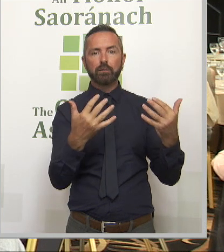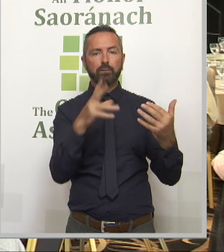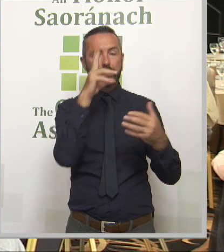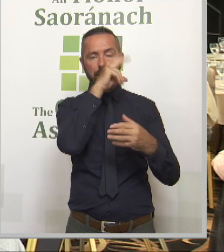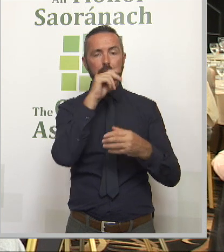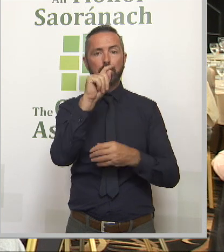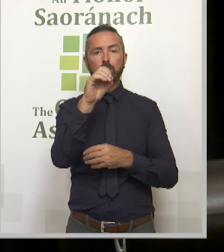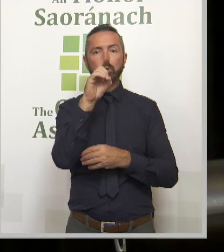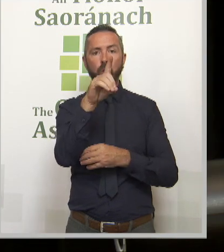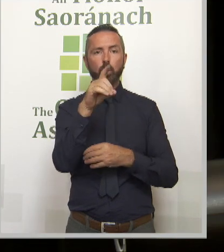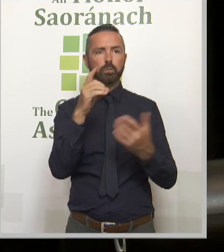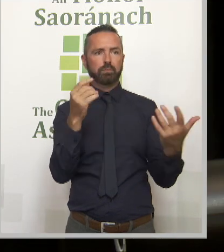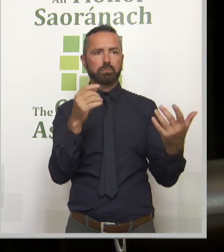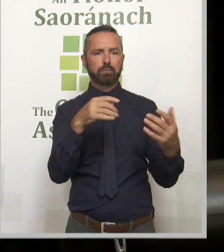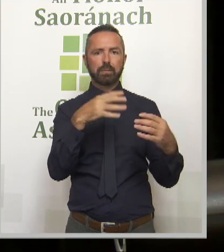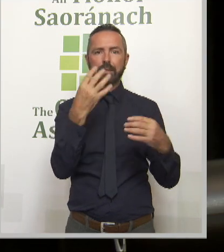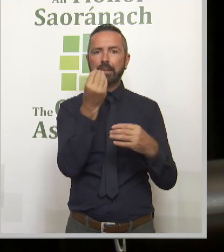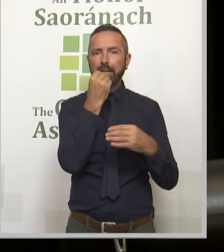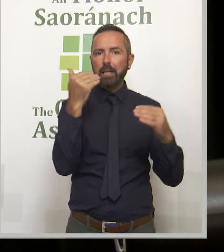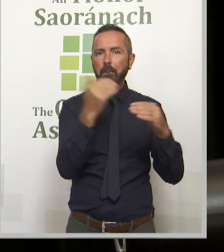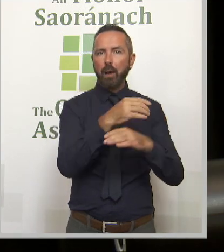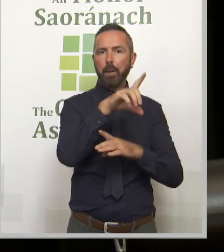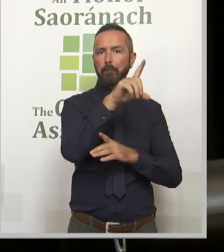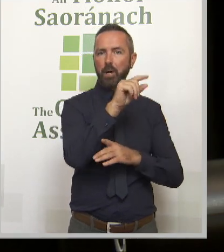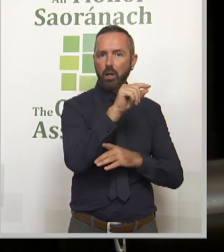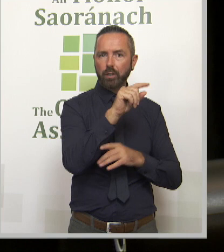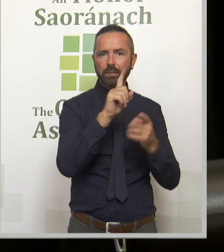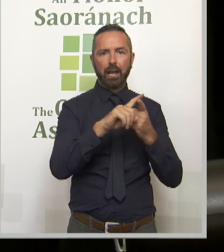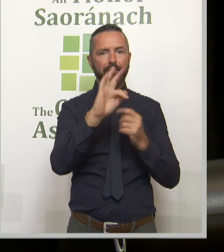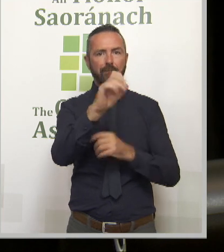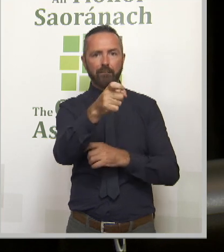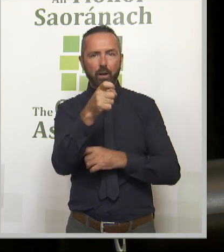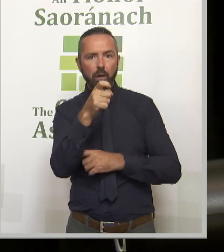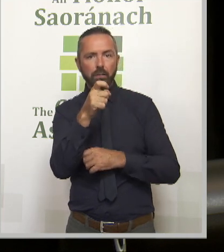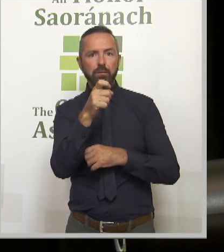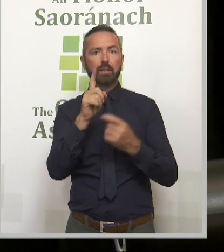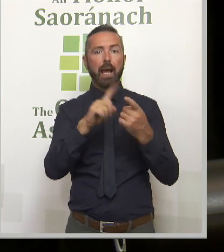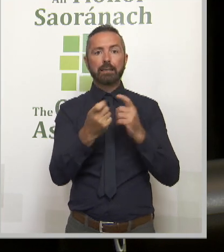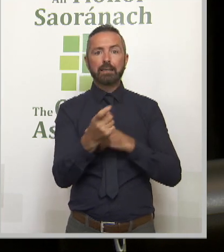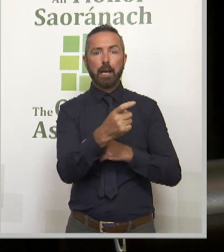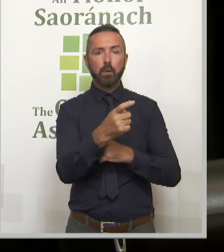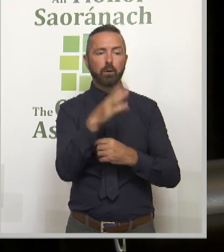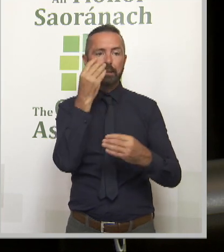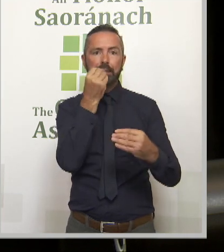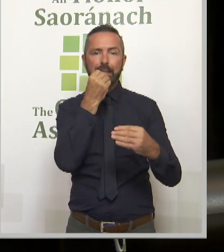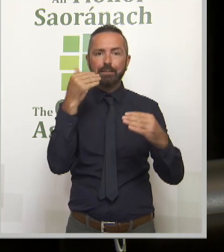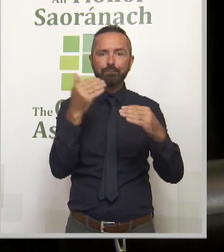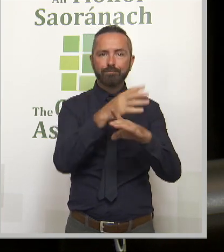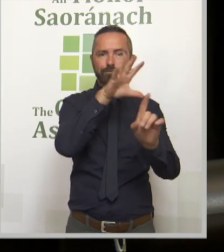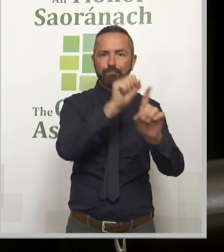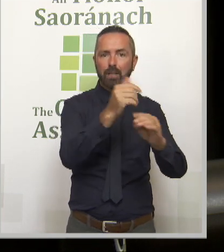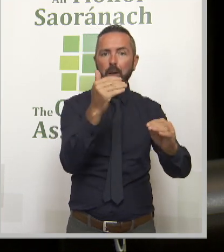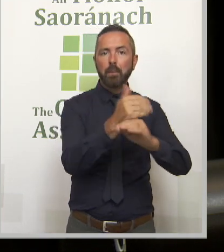preyed upon by birds like this heron and mammals like foxes, and their tadpoles are preyed upon by fish and some pretty